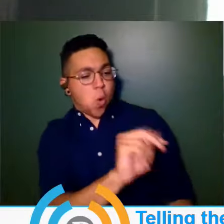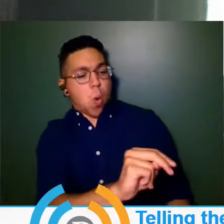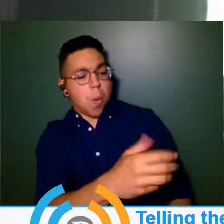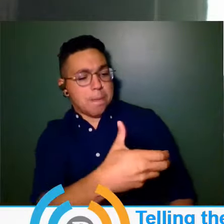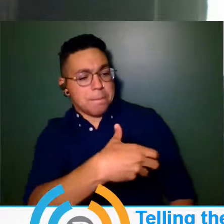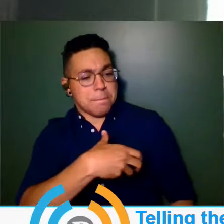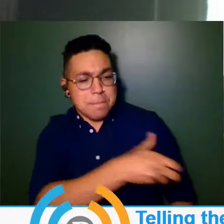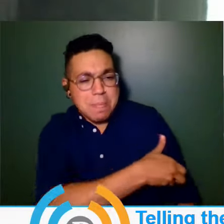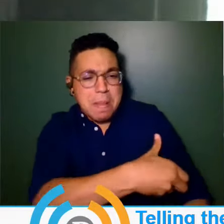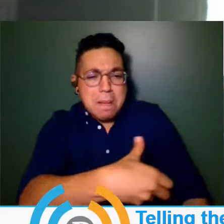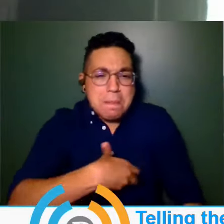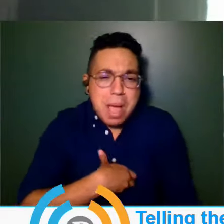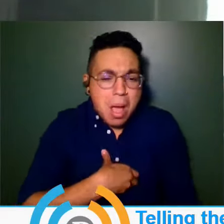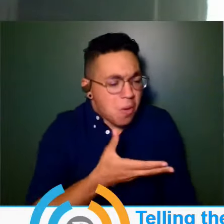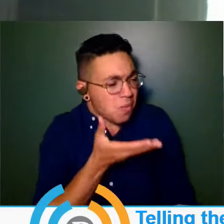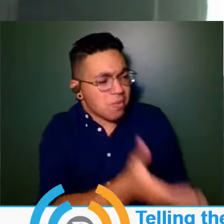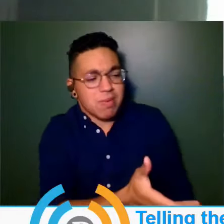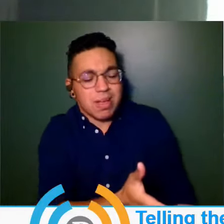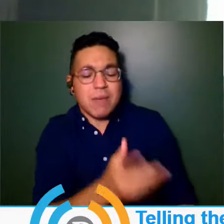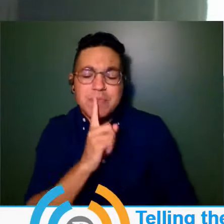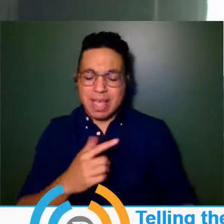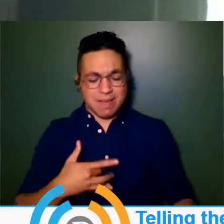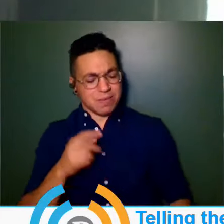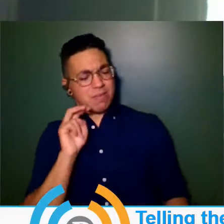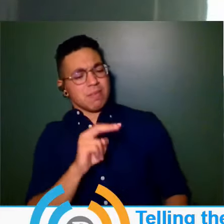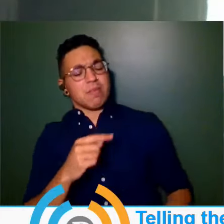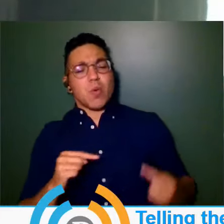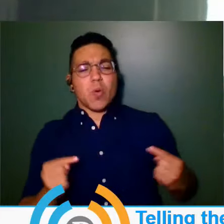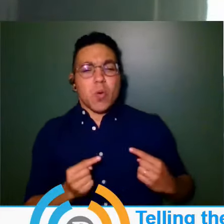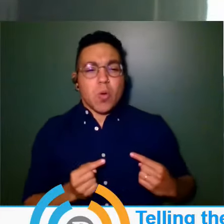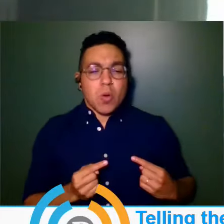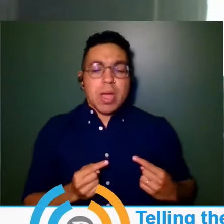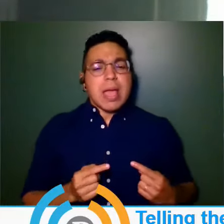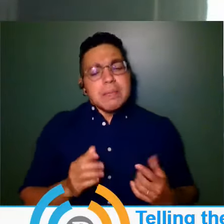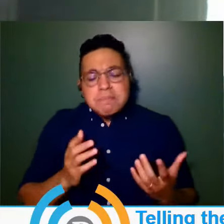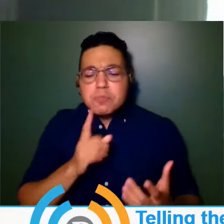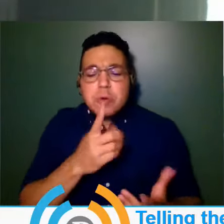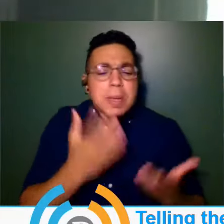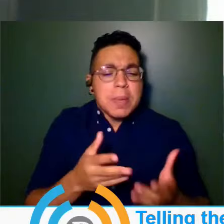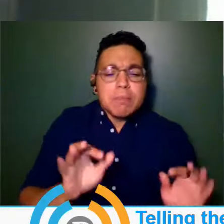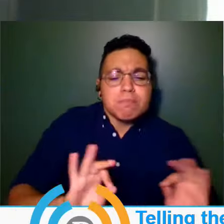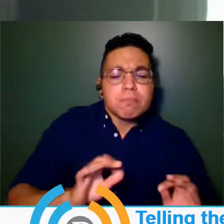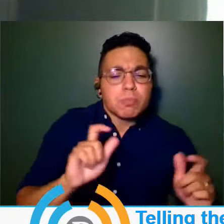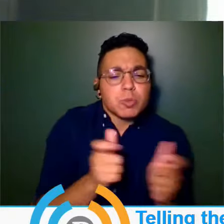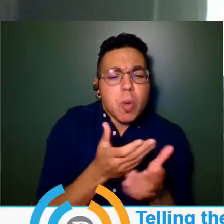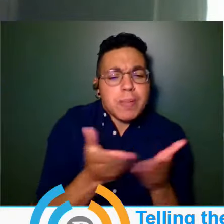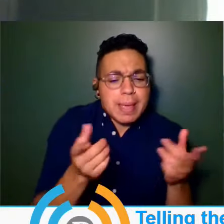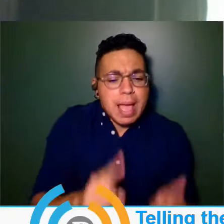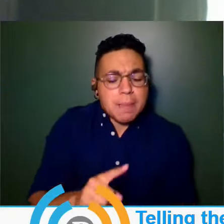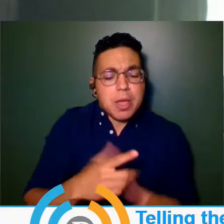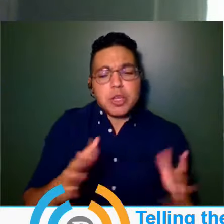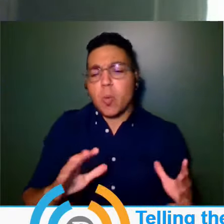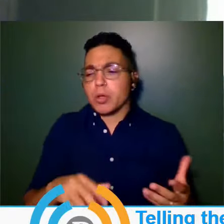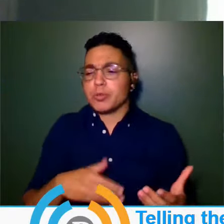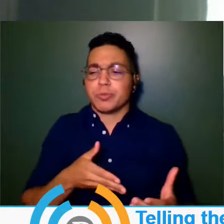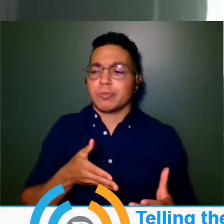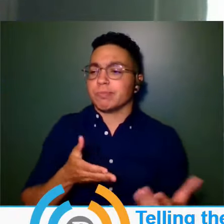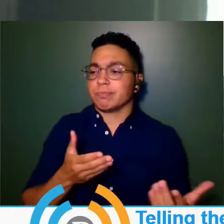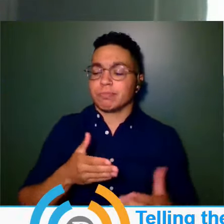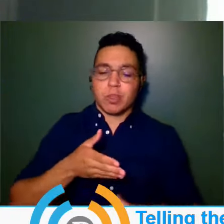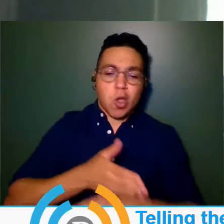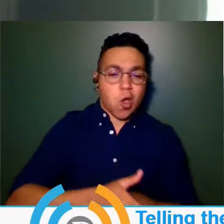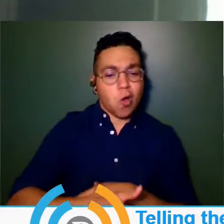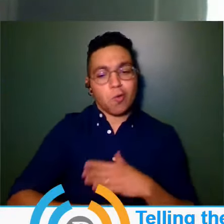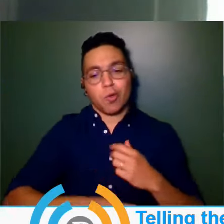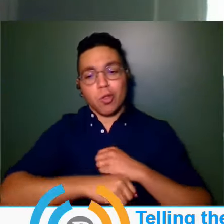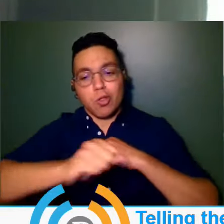It hurt, and that's a small thing, and I don't want to overstate it. Certainly, uh, I'll never forget any of